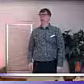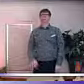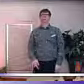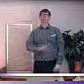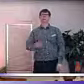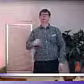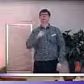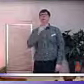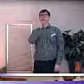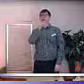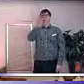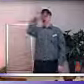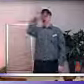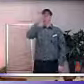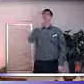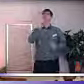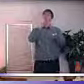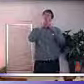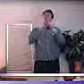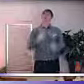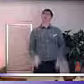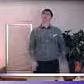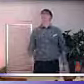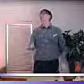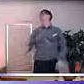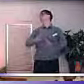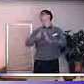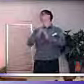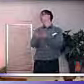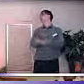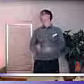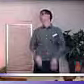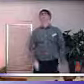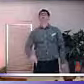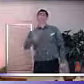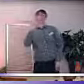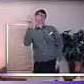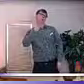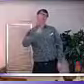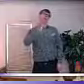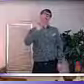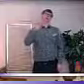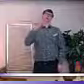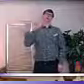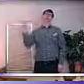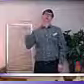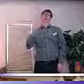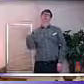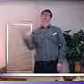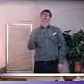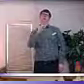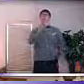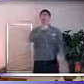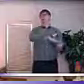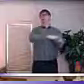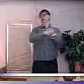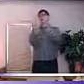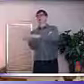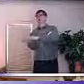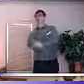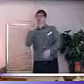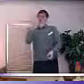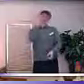one of my parents would probably quote at this time from the Bible, 1 Corinthians, they would probably say, "O death,